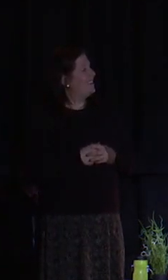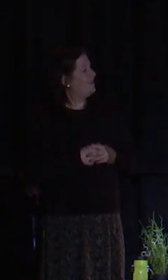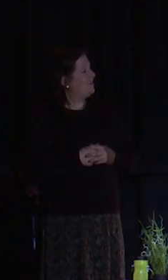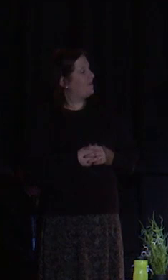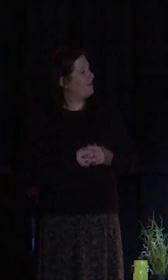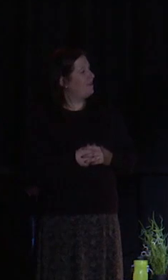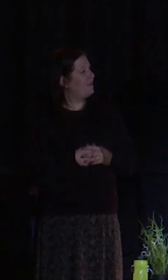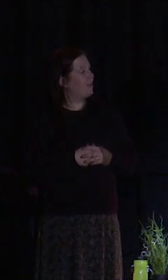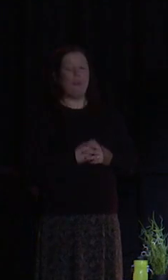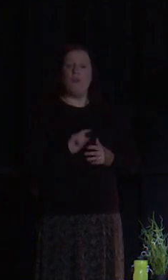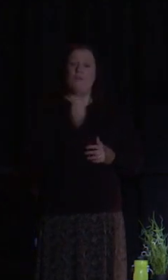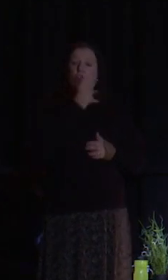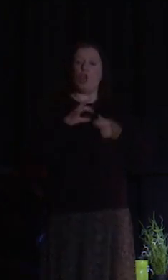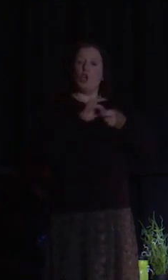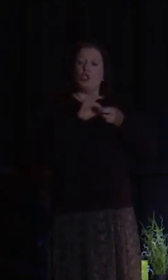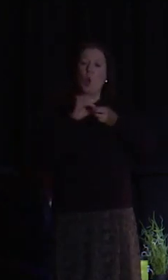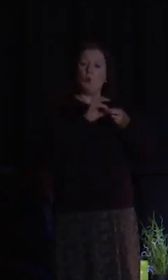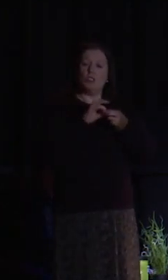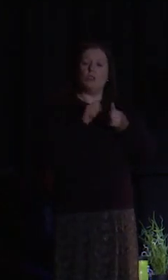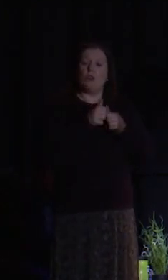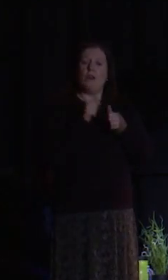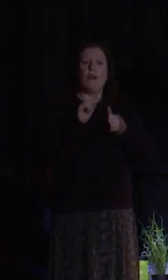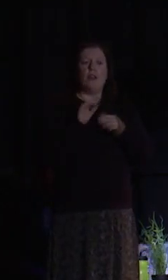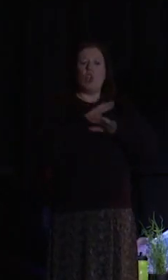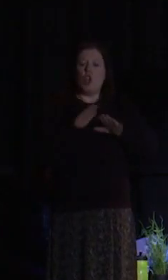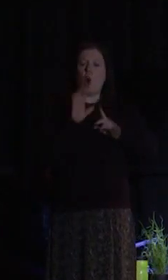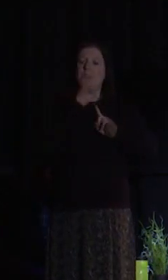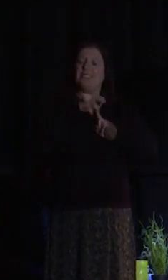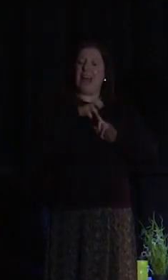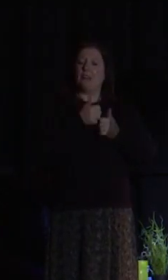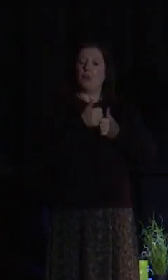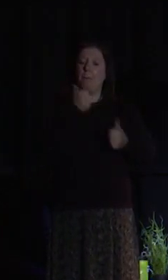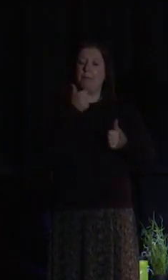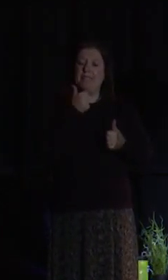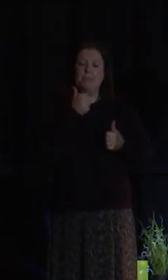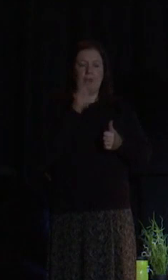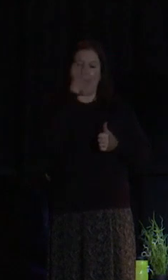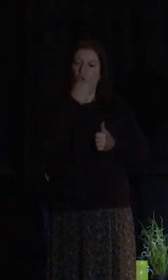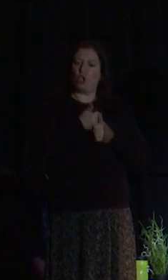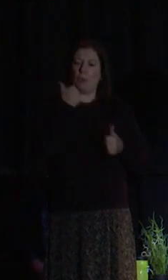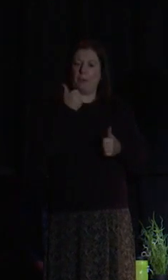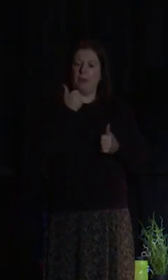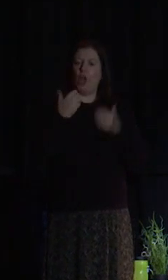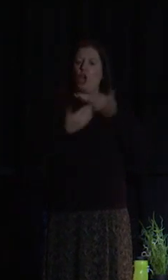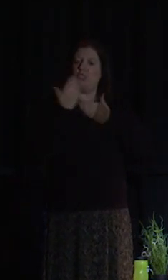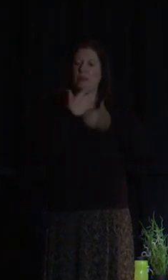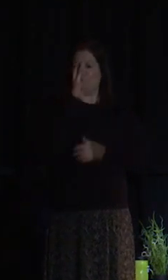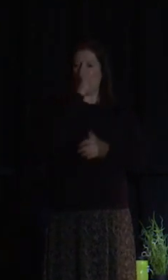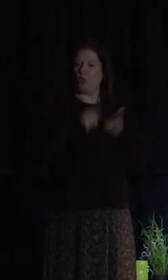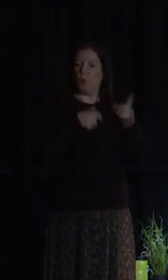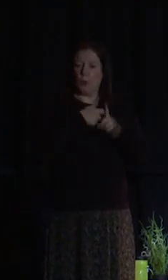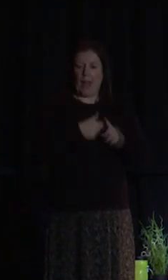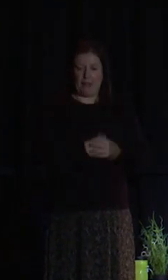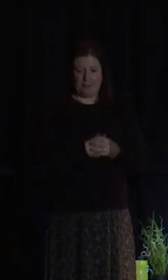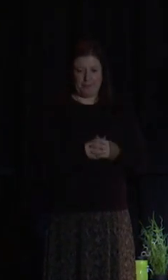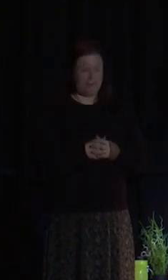We are the first associate company of NoFit State Circus, which is the largest and leading, contemporary circus in the UK.